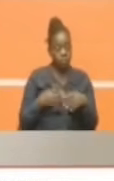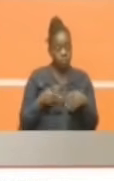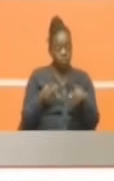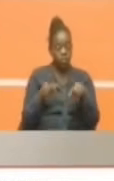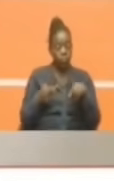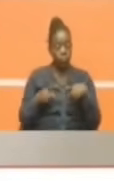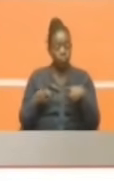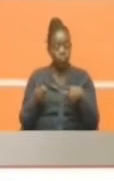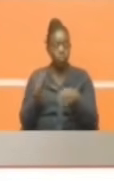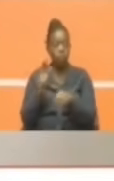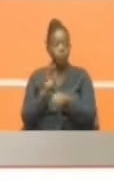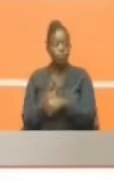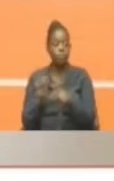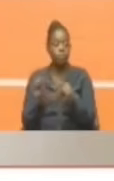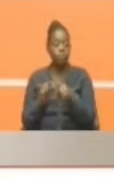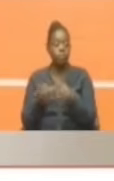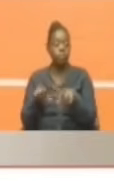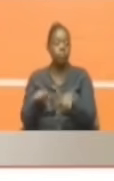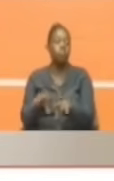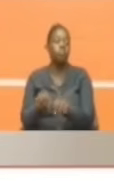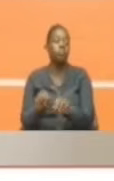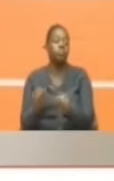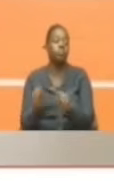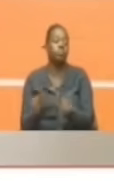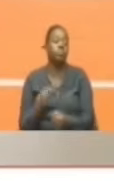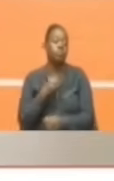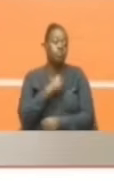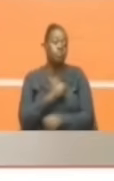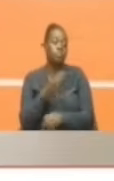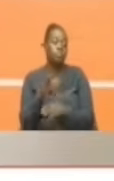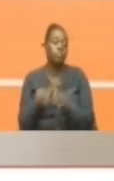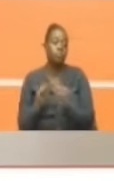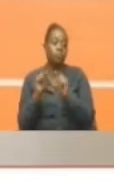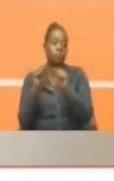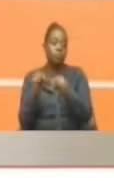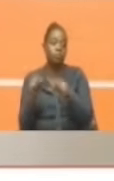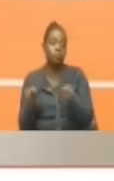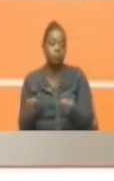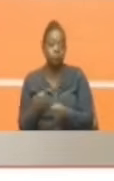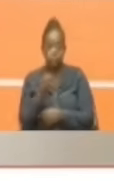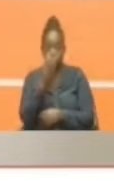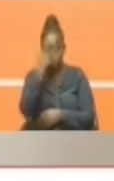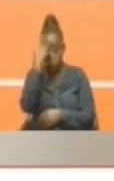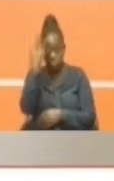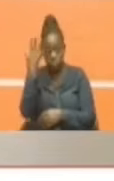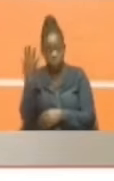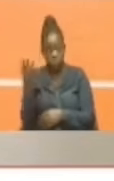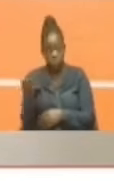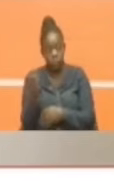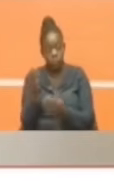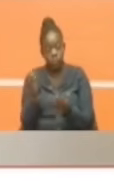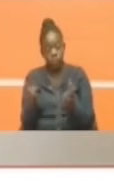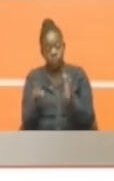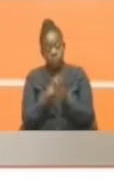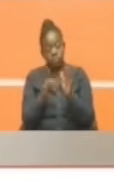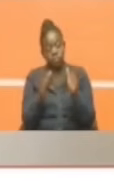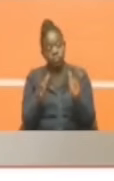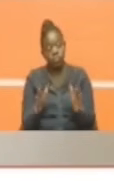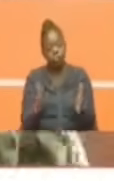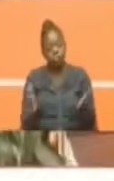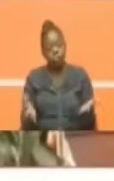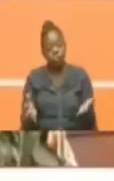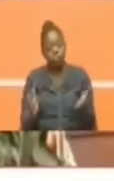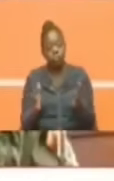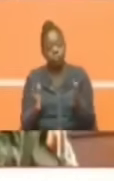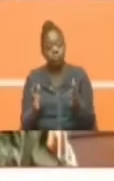ogusabira agubawambyeko netubetondera mwenna abazza bantu bazza n'ebimuli okuba kansa abaloyazi banne babadde